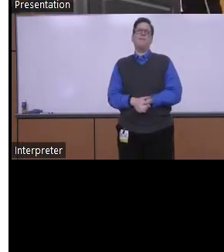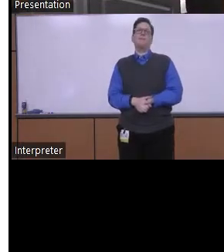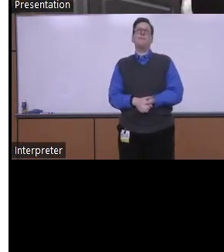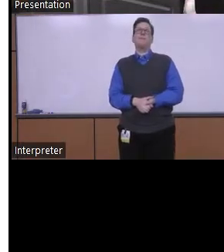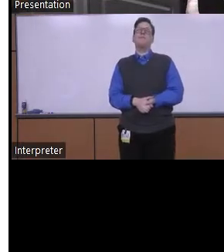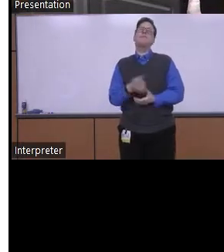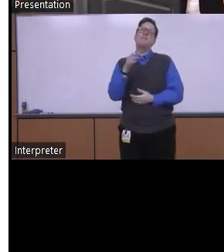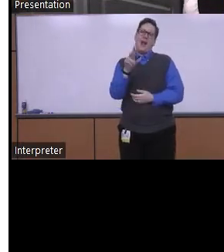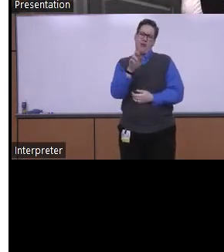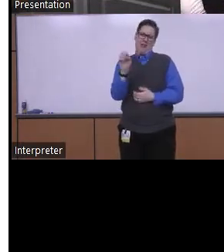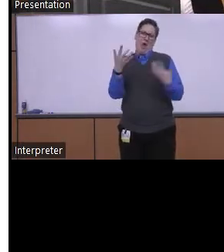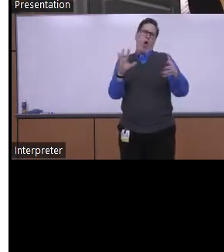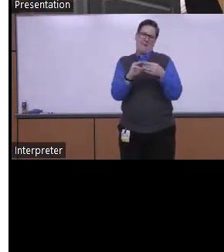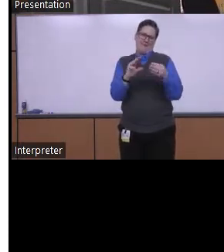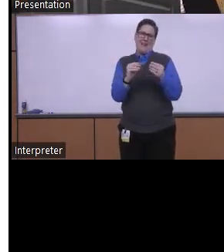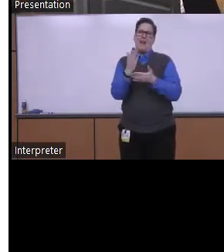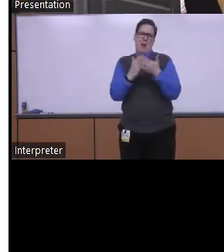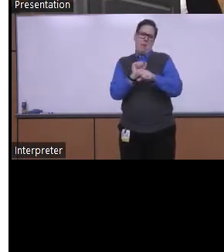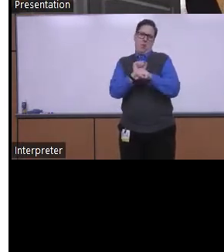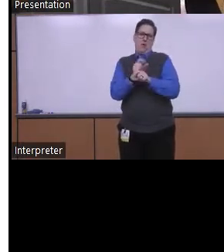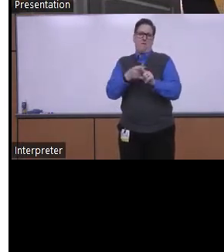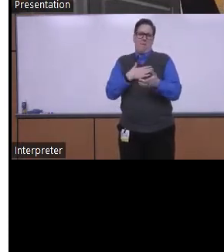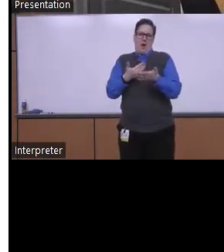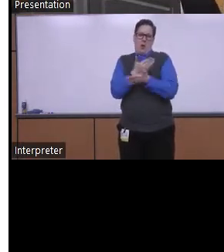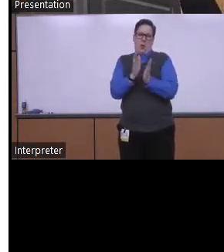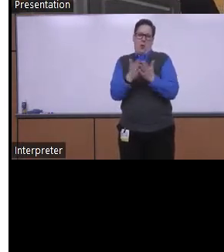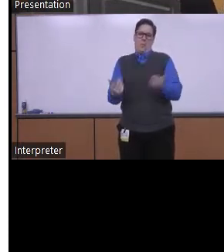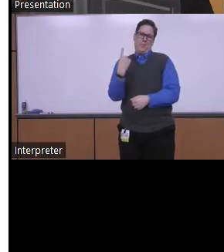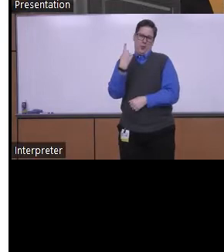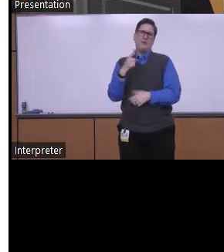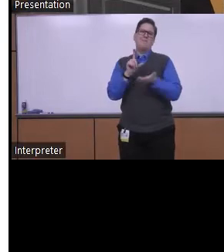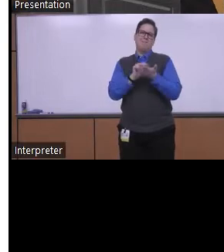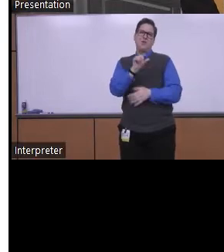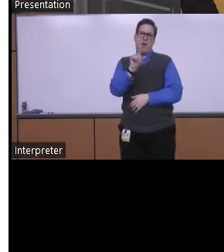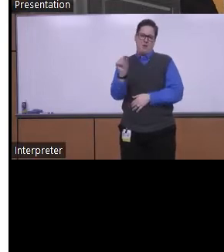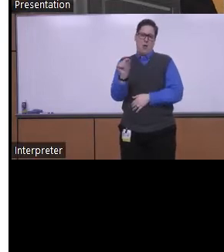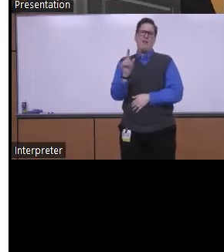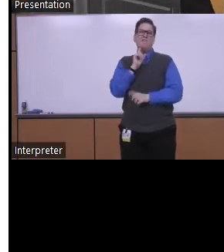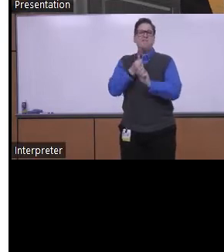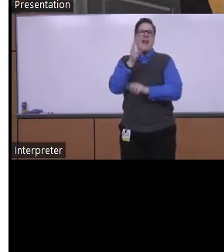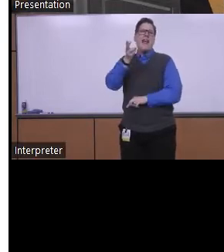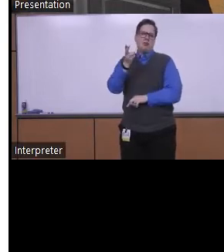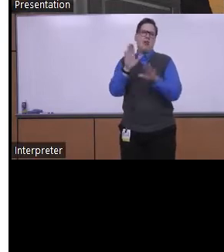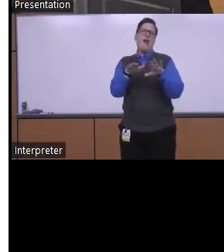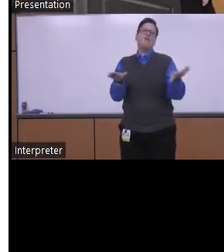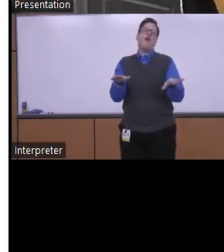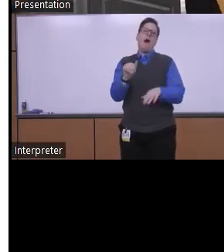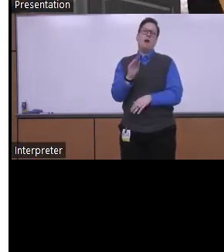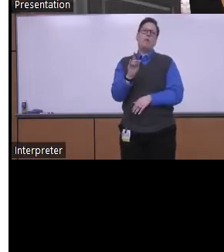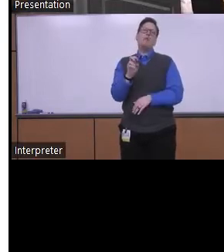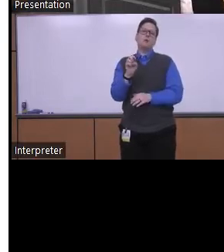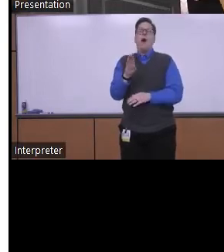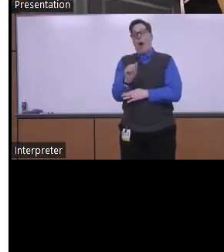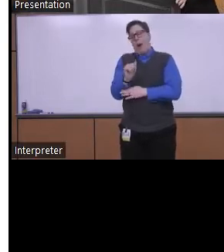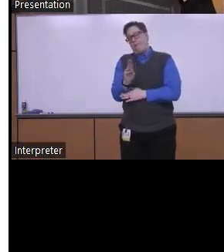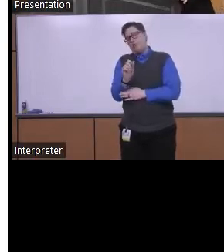And as Dr. Lee generously stated, some of this work is from my newest book, which came out in 2020, which is a history of child abuse policies.